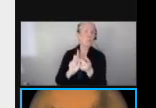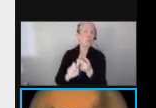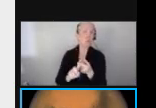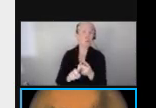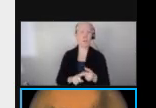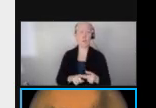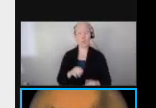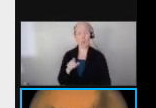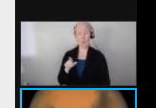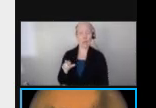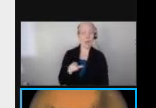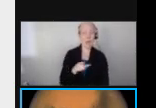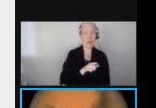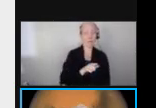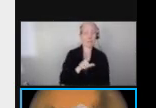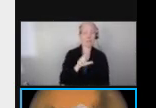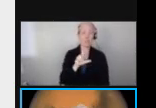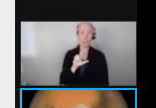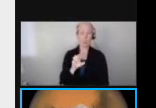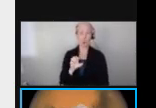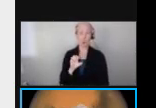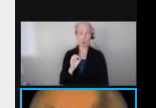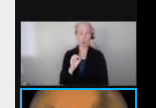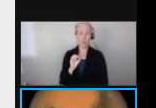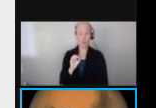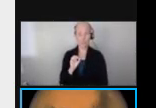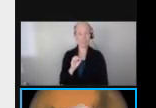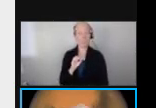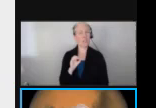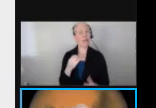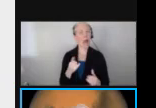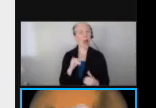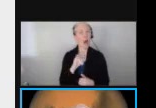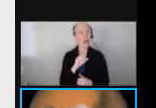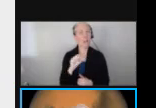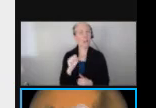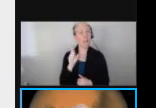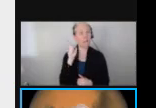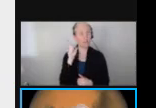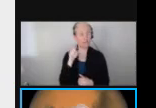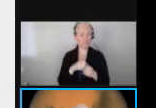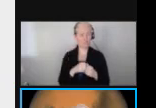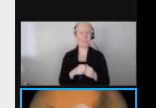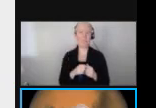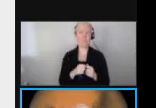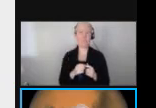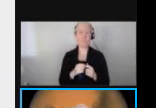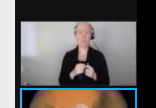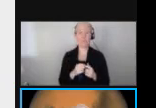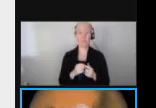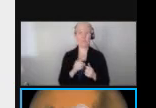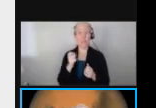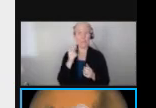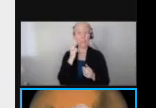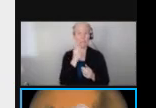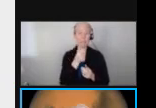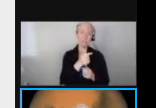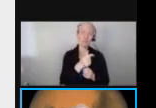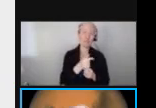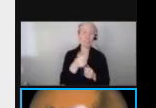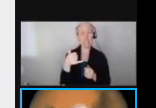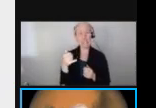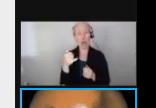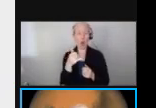Earth orbit. So that's what we're doing now with the International Space Station. And you can see we have a mix of green and yellow